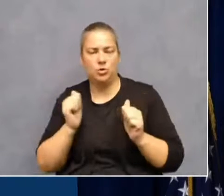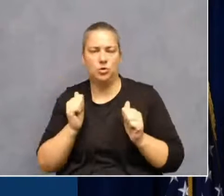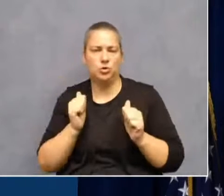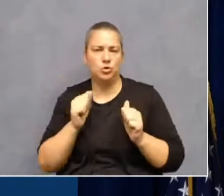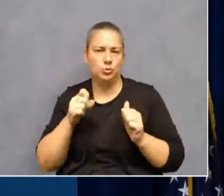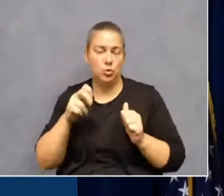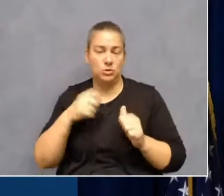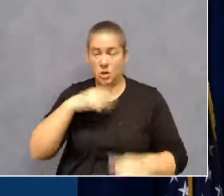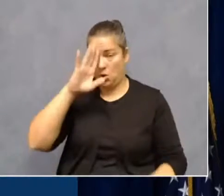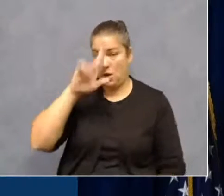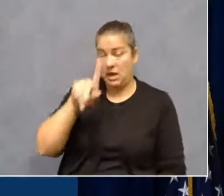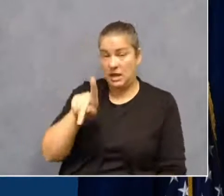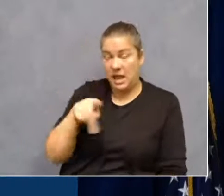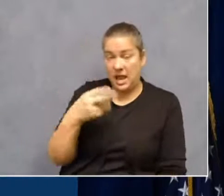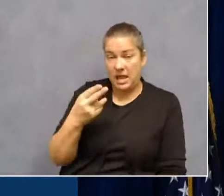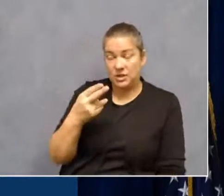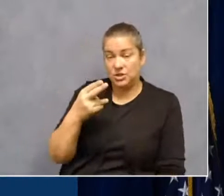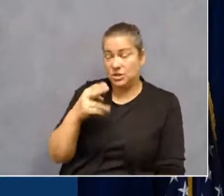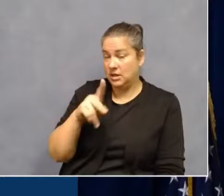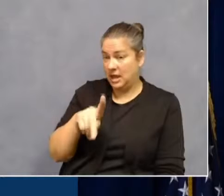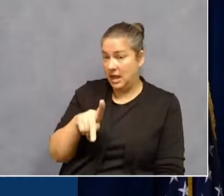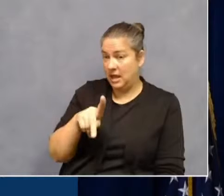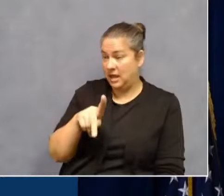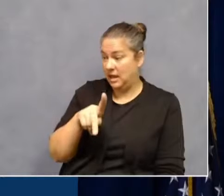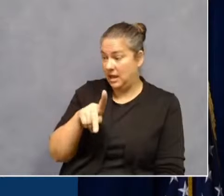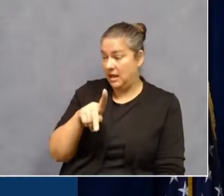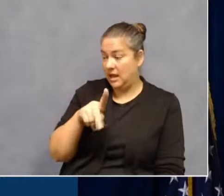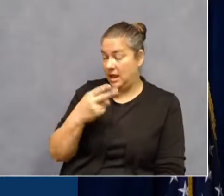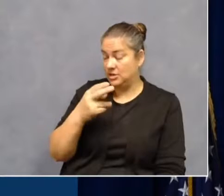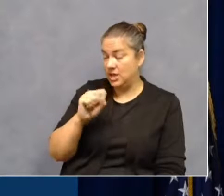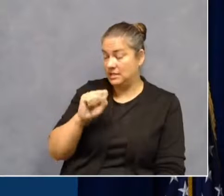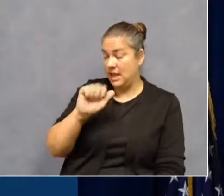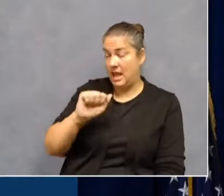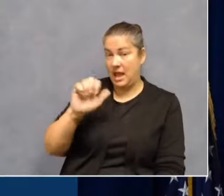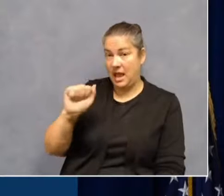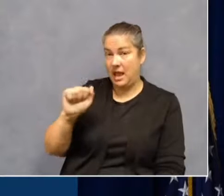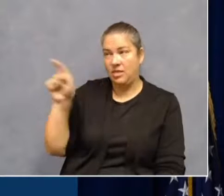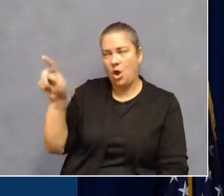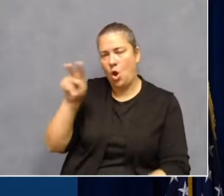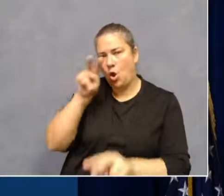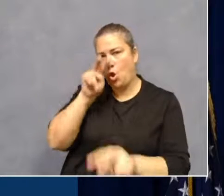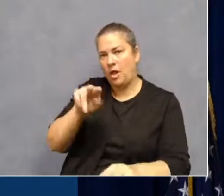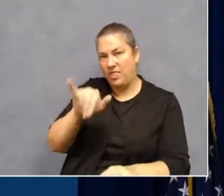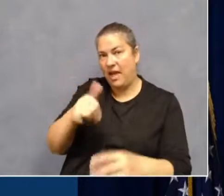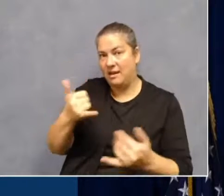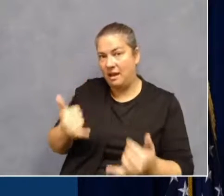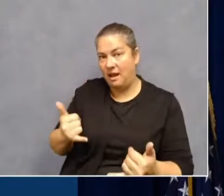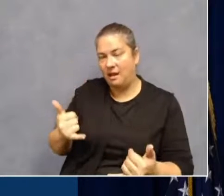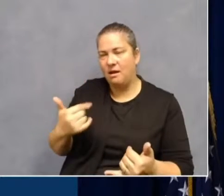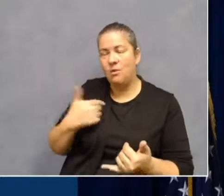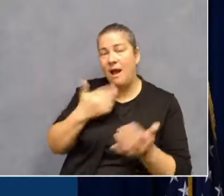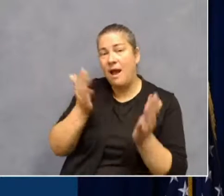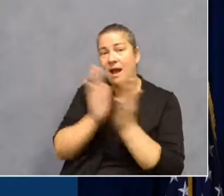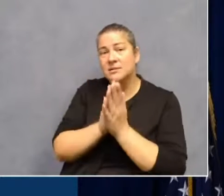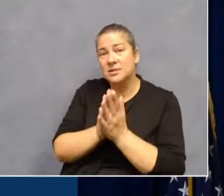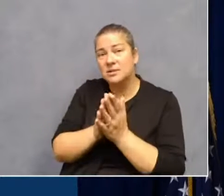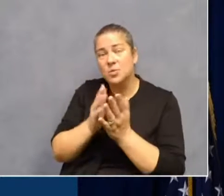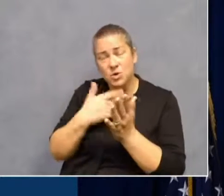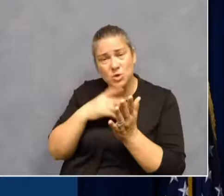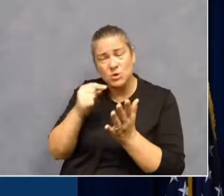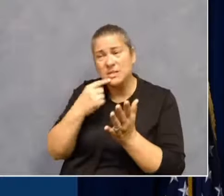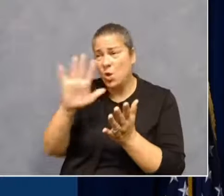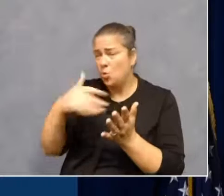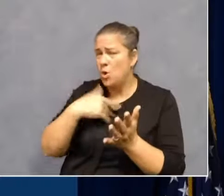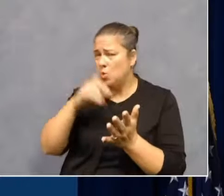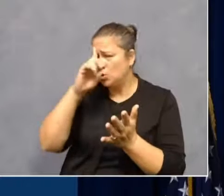KHSAA is already looking at that, and all I ask is we're certainly willing to do everything it